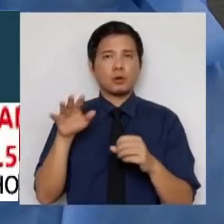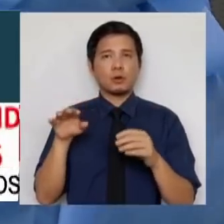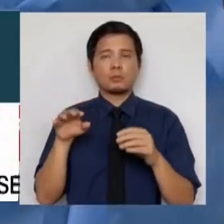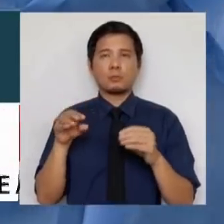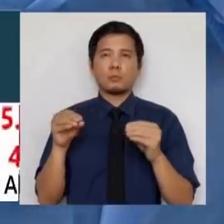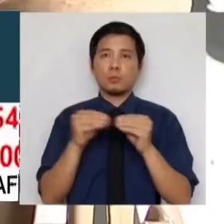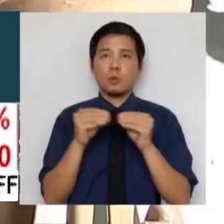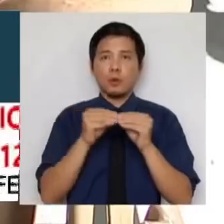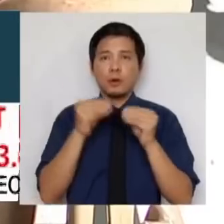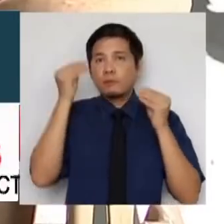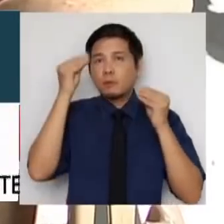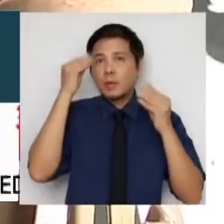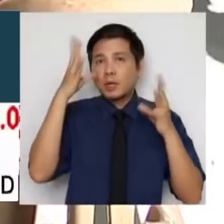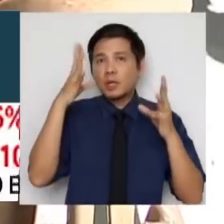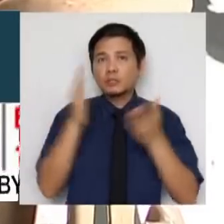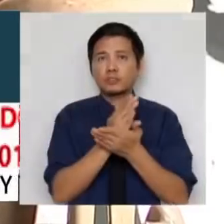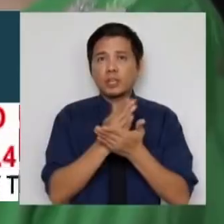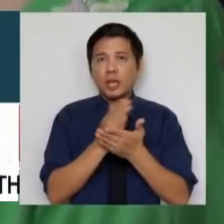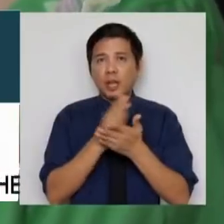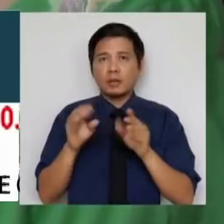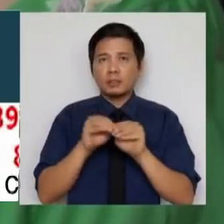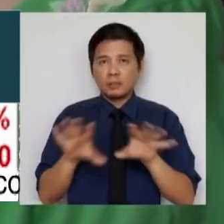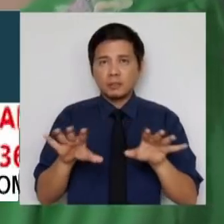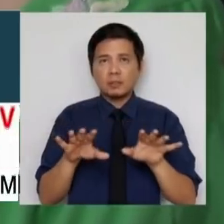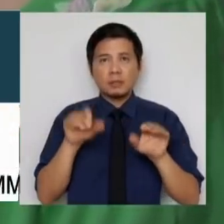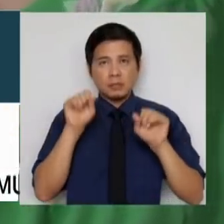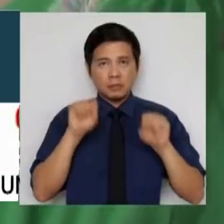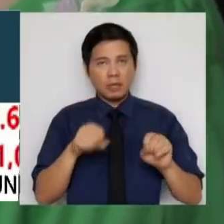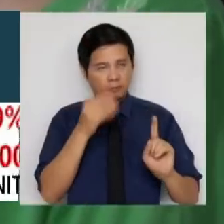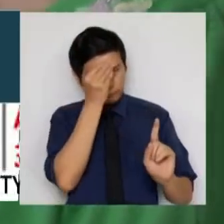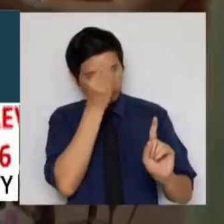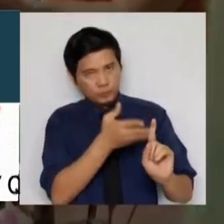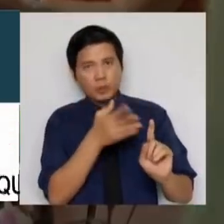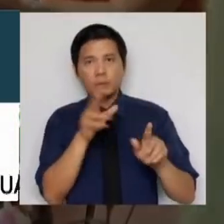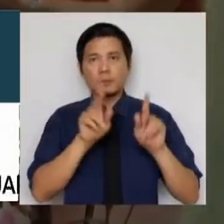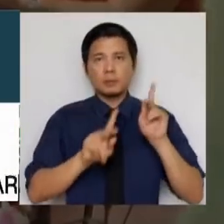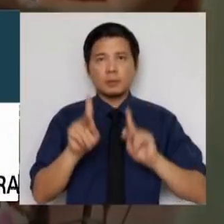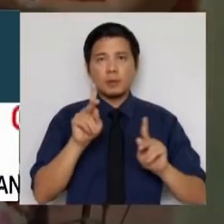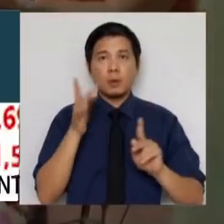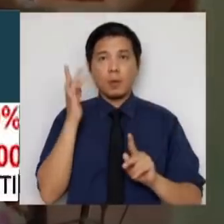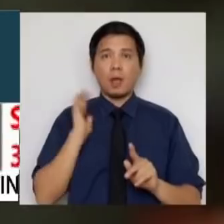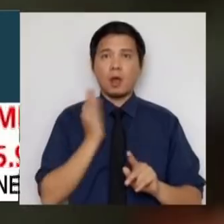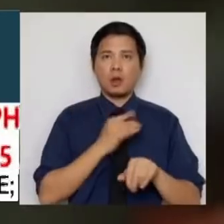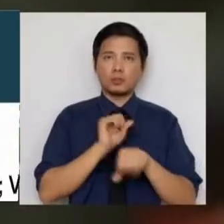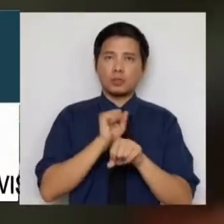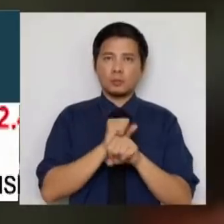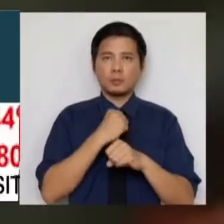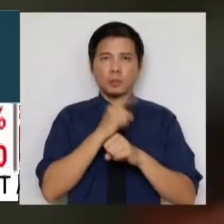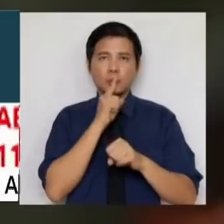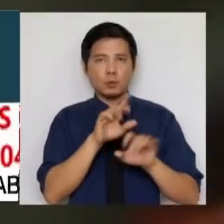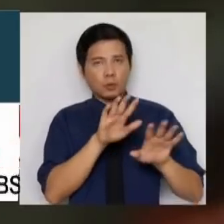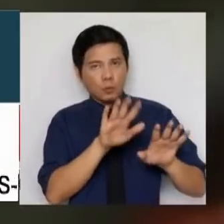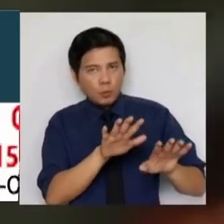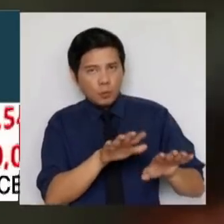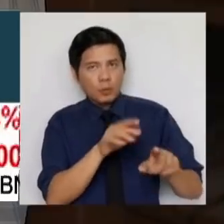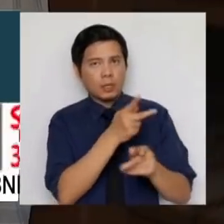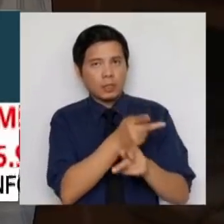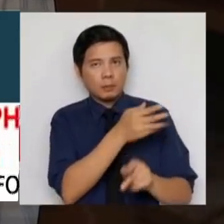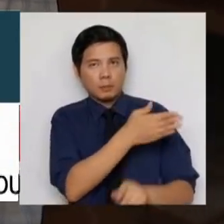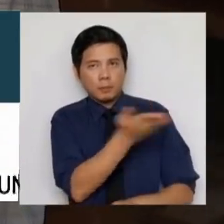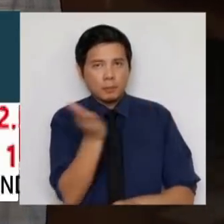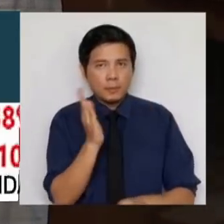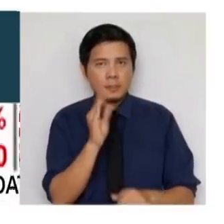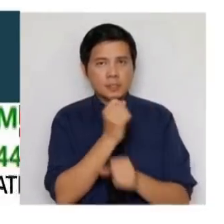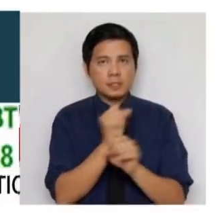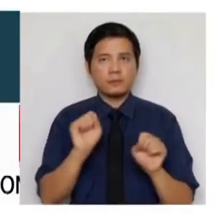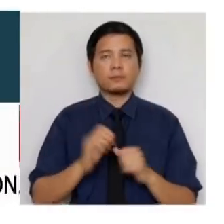information that we in turn can tell our citizens, because at the end of the day, it's our job to reassure them, to keep them safe. All right, we're going to have to leave